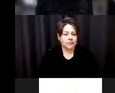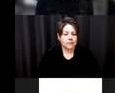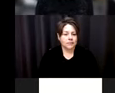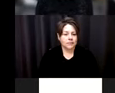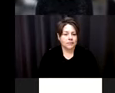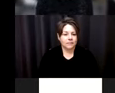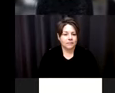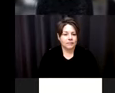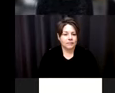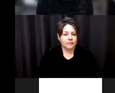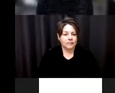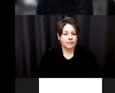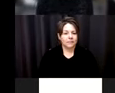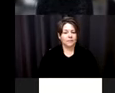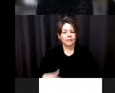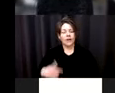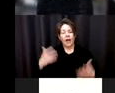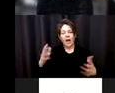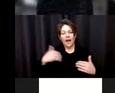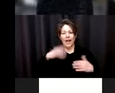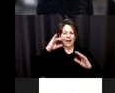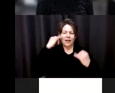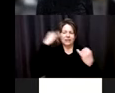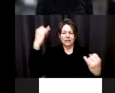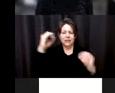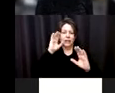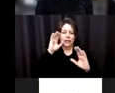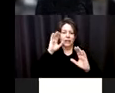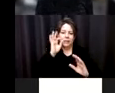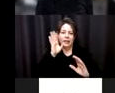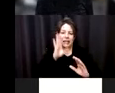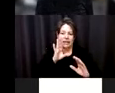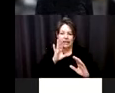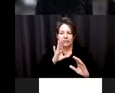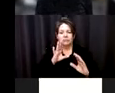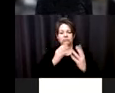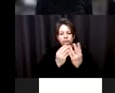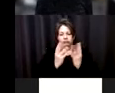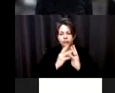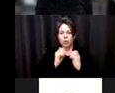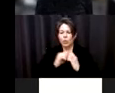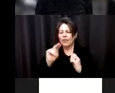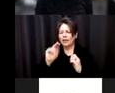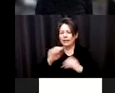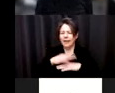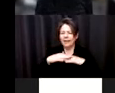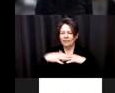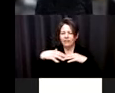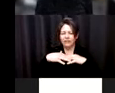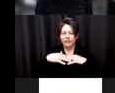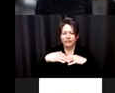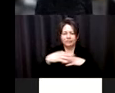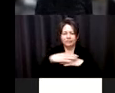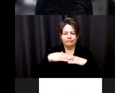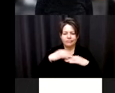I had the idea to photograph the bees and native bee attracting plants in different climates and regions of the